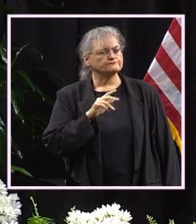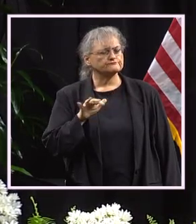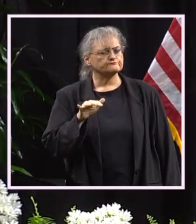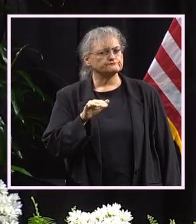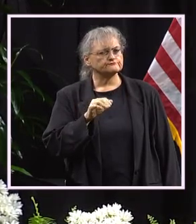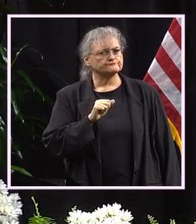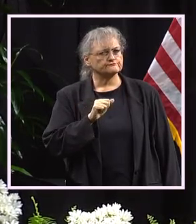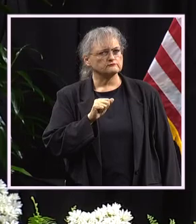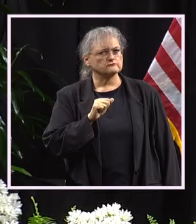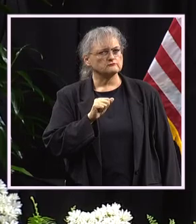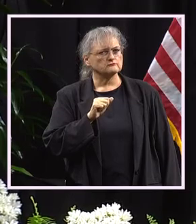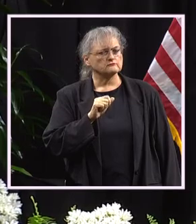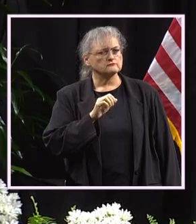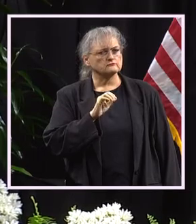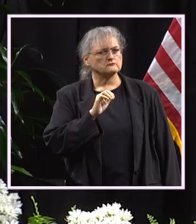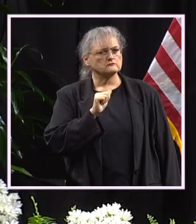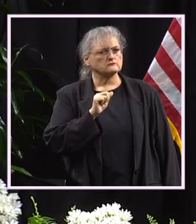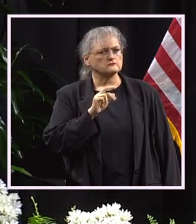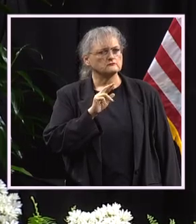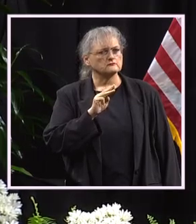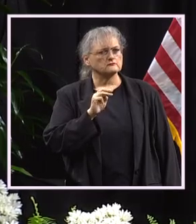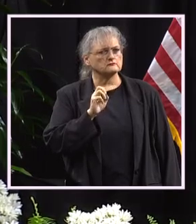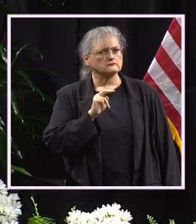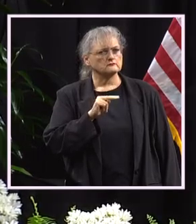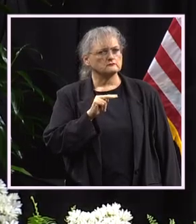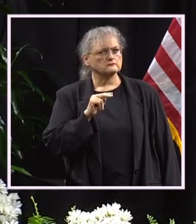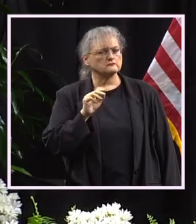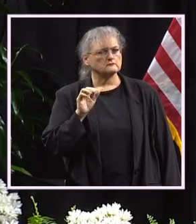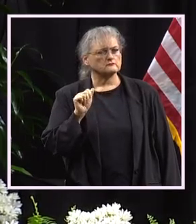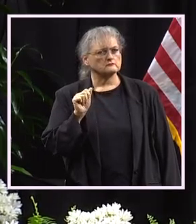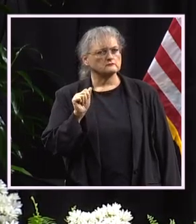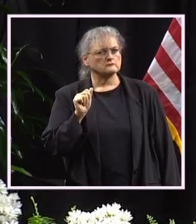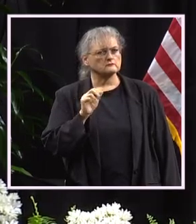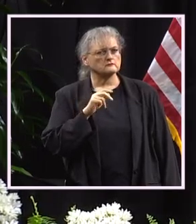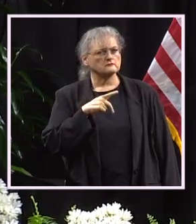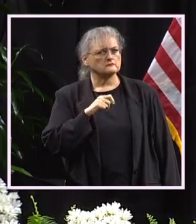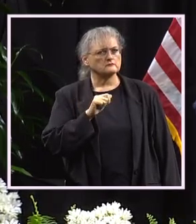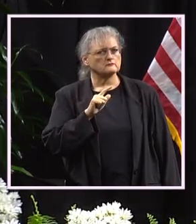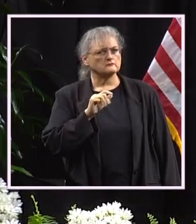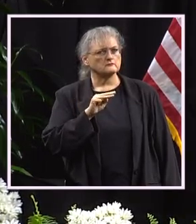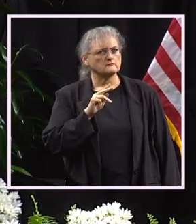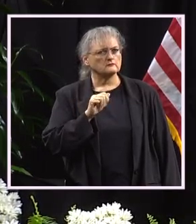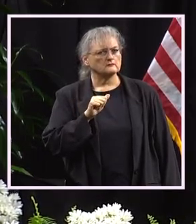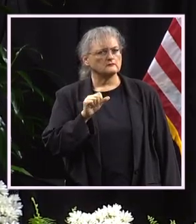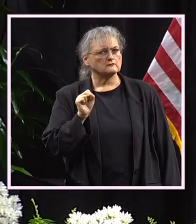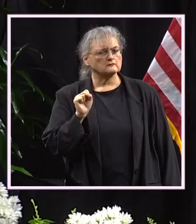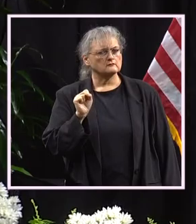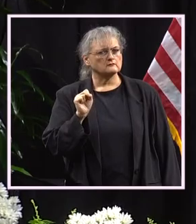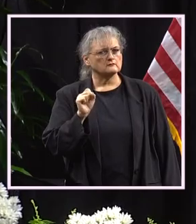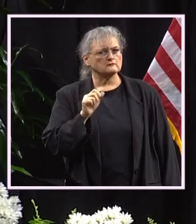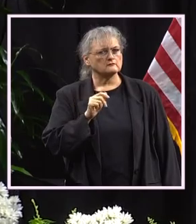Arts. Germán Hernando Dávila, Master of Arts. Paloma C. Sánchez.